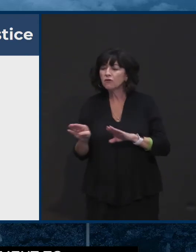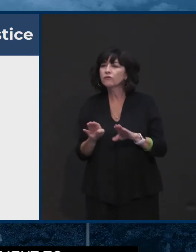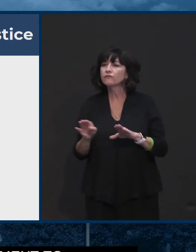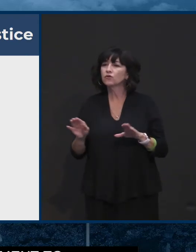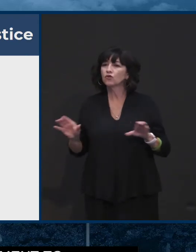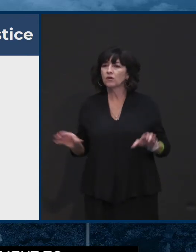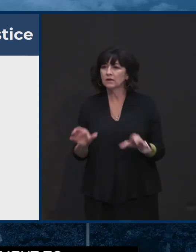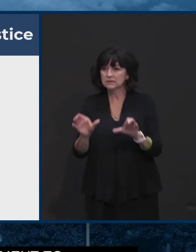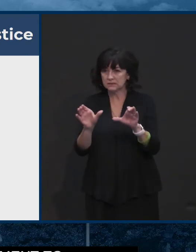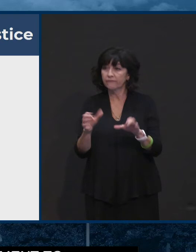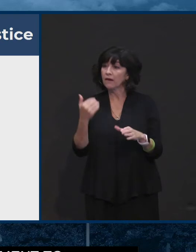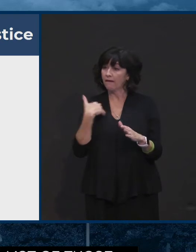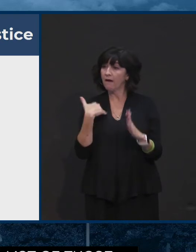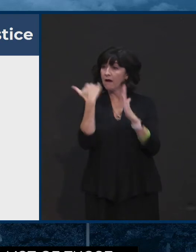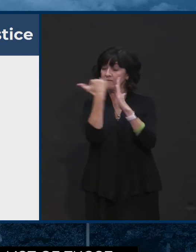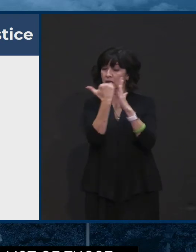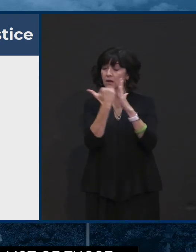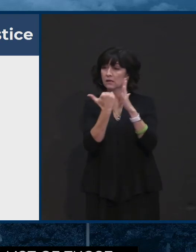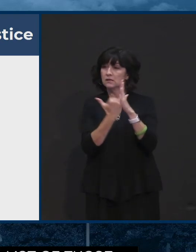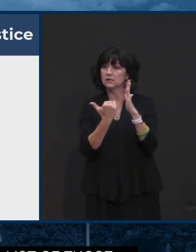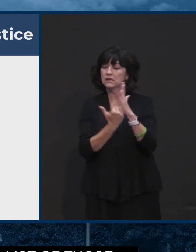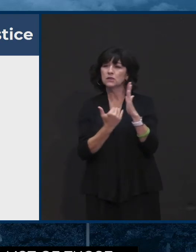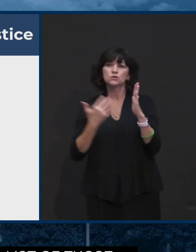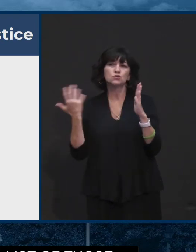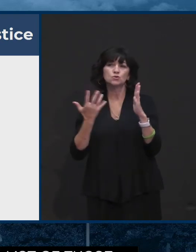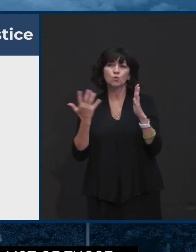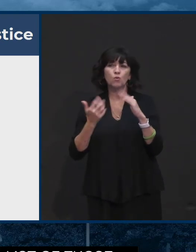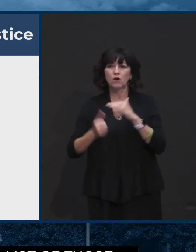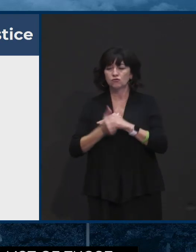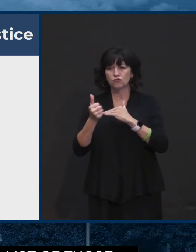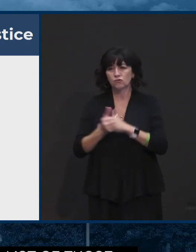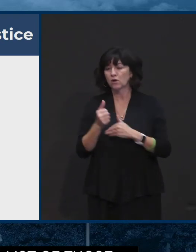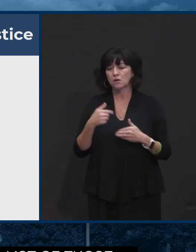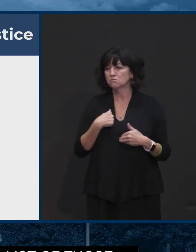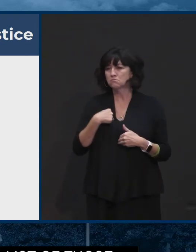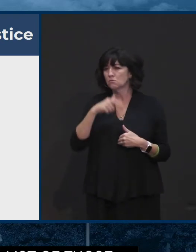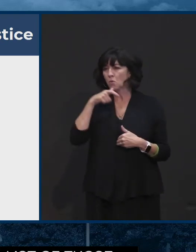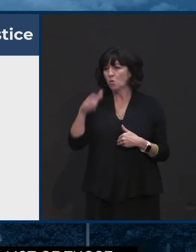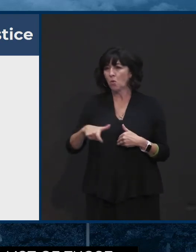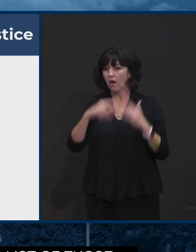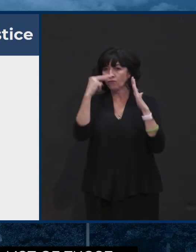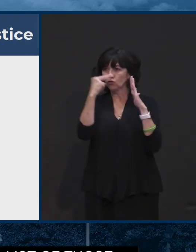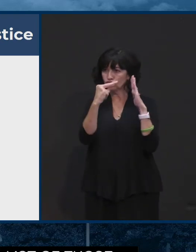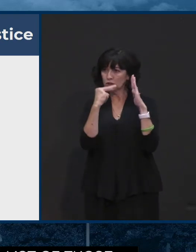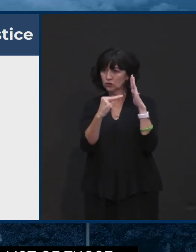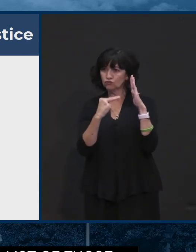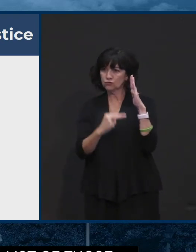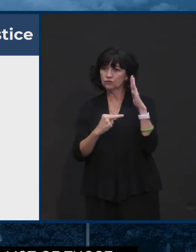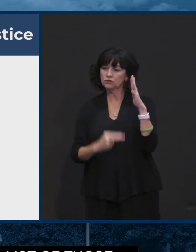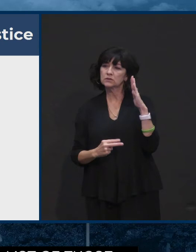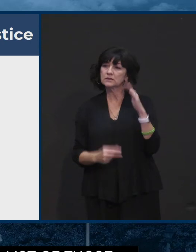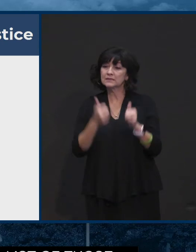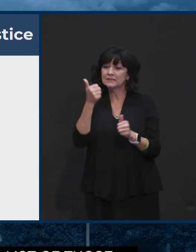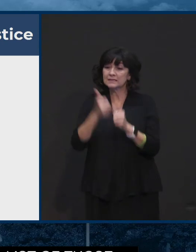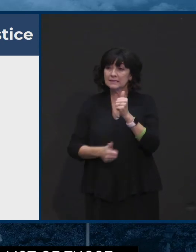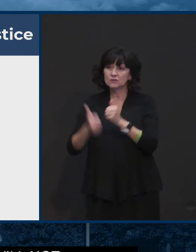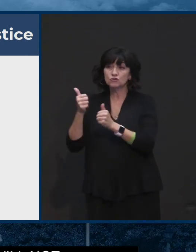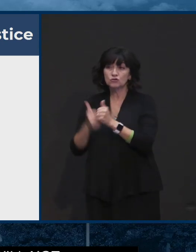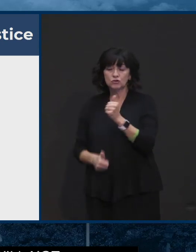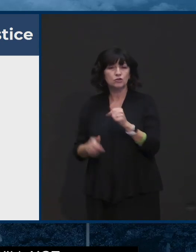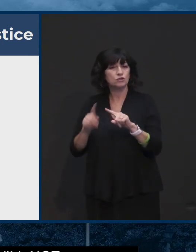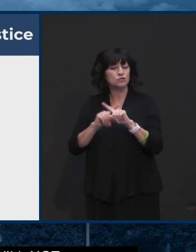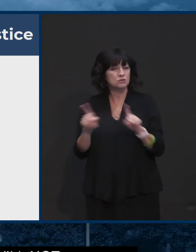law enforcement agency has. I will not recount them, but suffice it to say that they cover